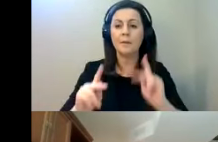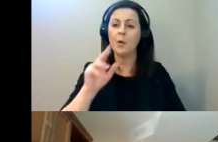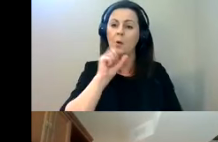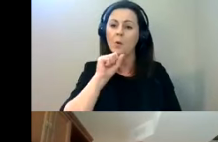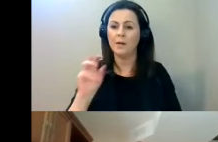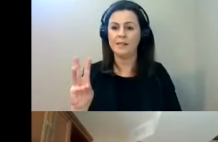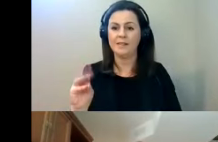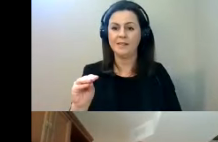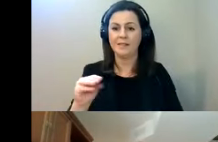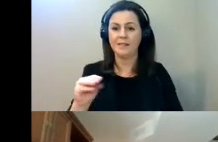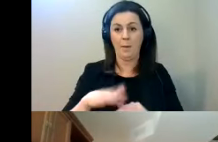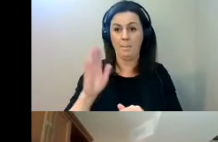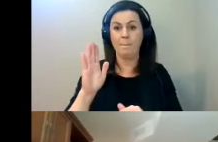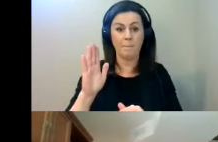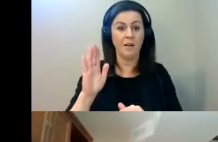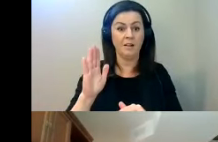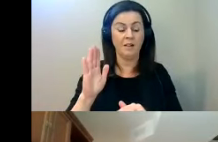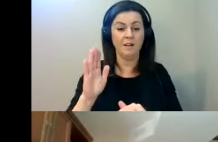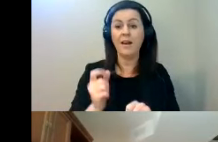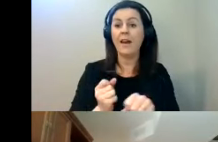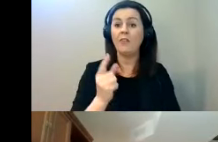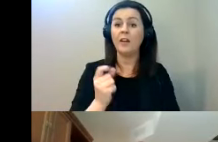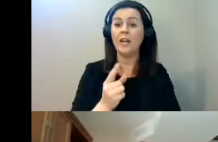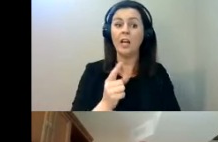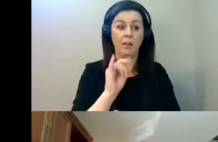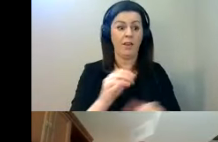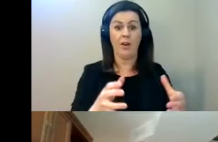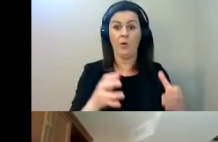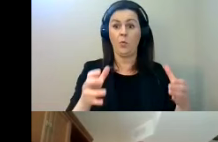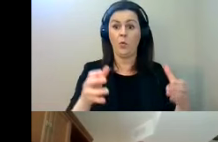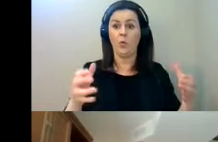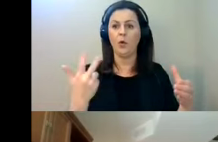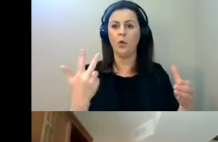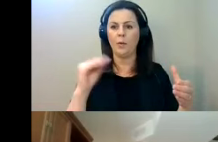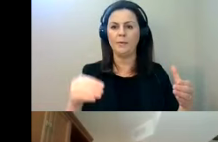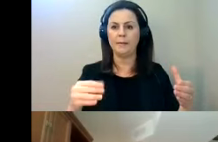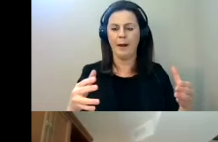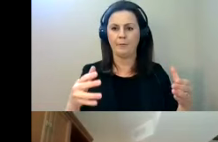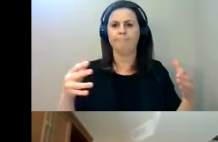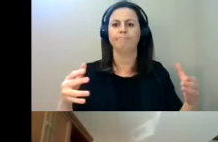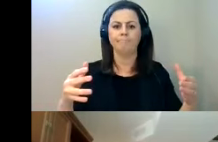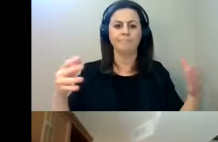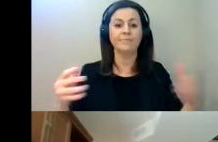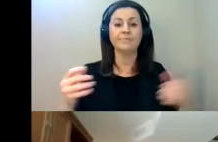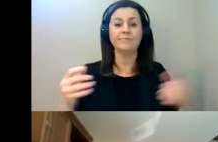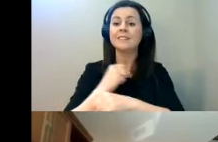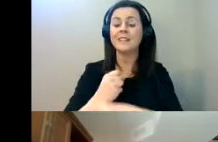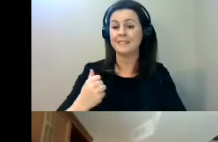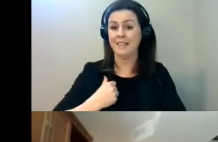that is growing at a rate of 3% annually. According to our Statistics Canada, between 2011